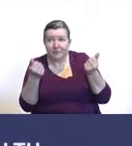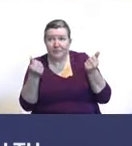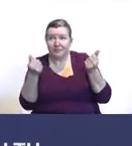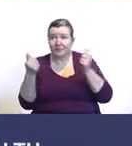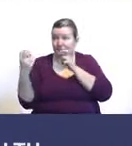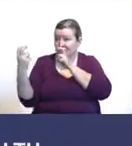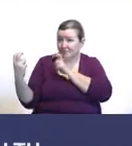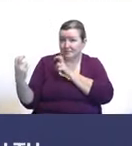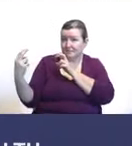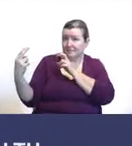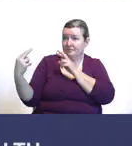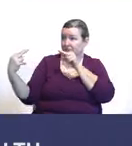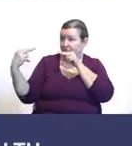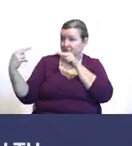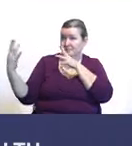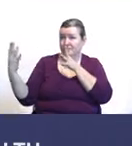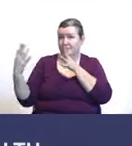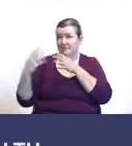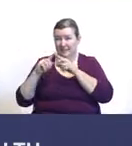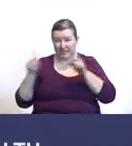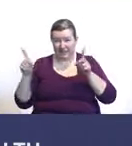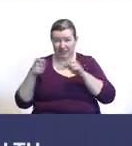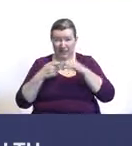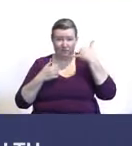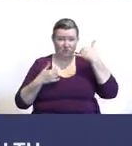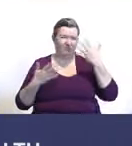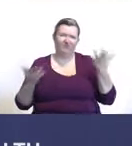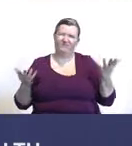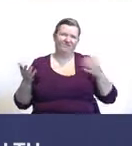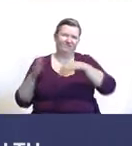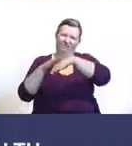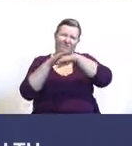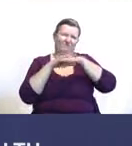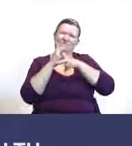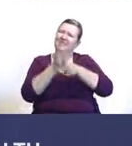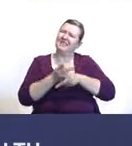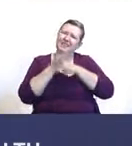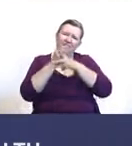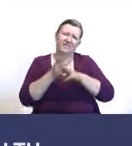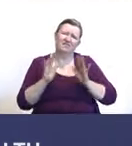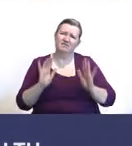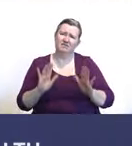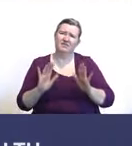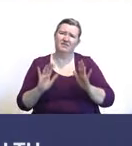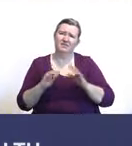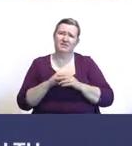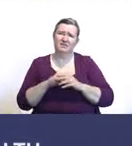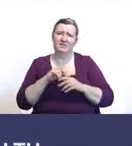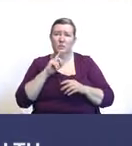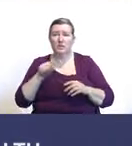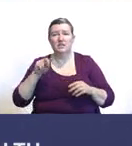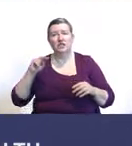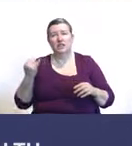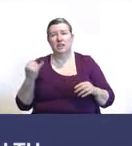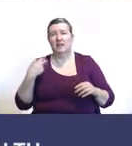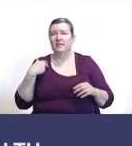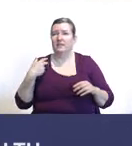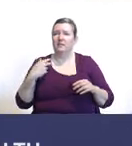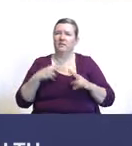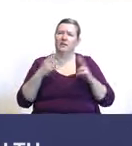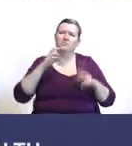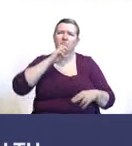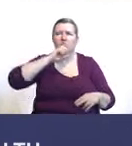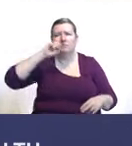any different. We are beholden to an antiquated federal